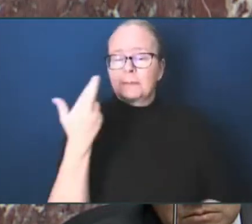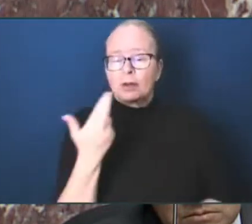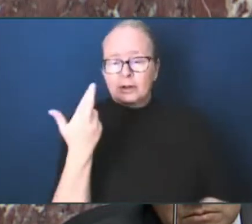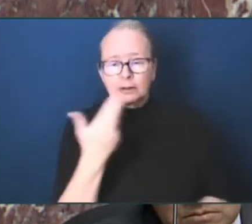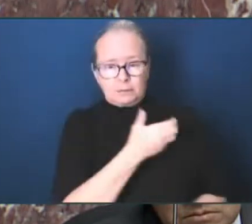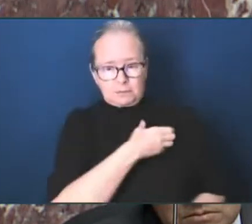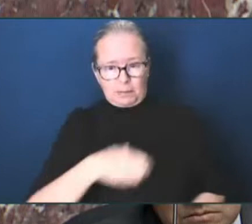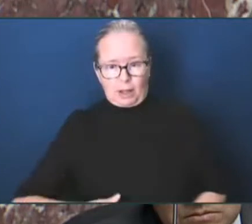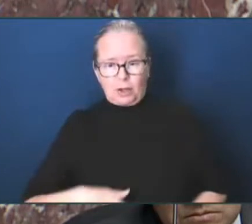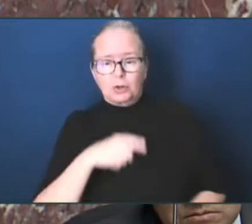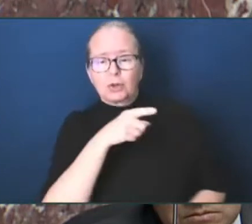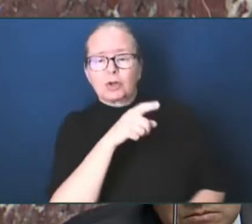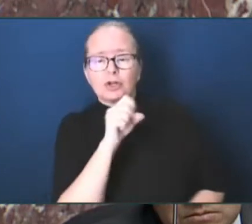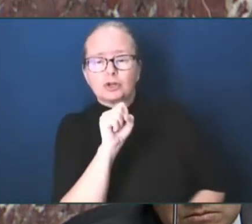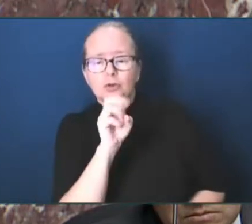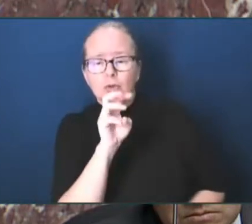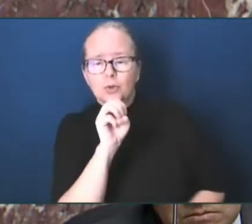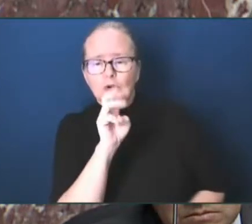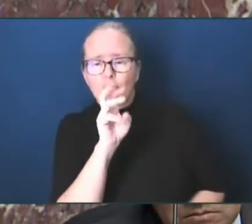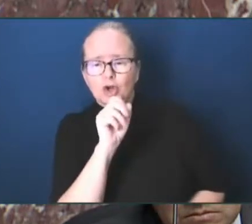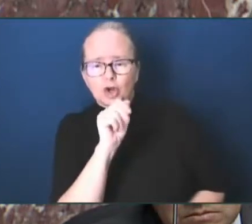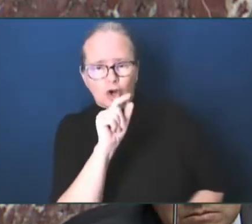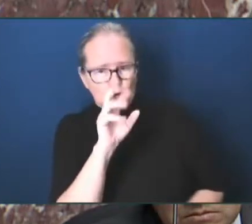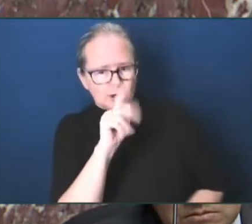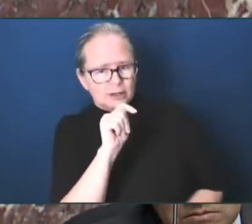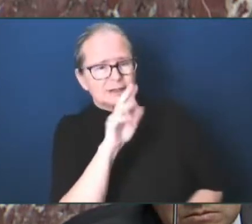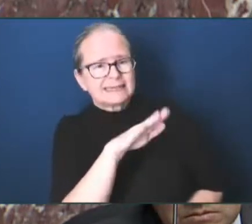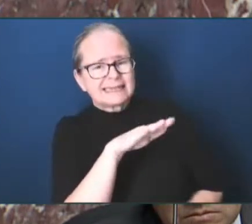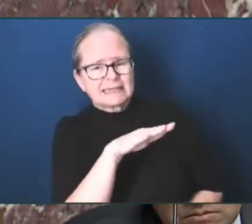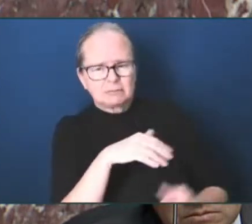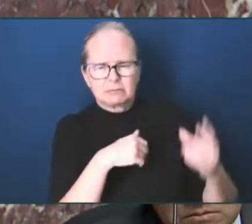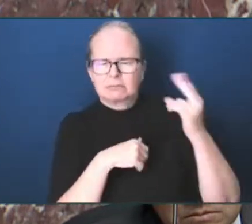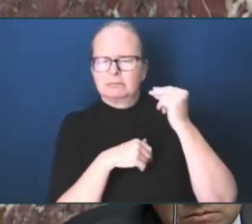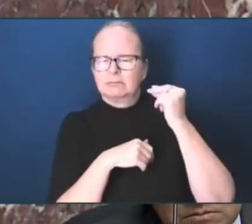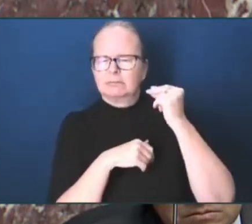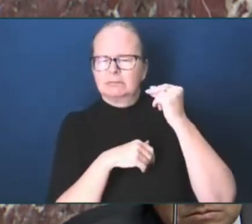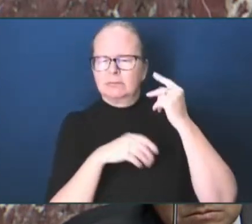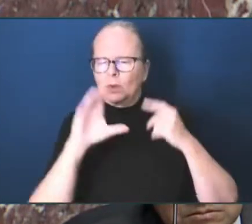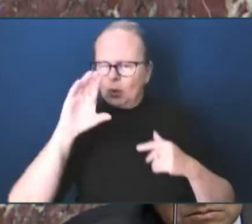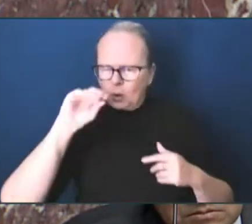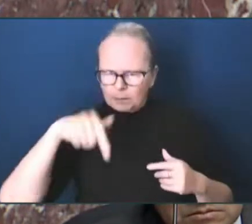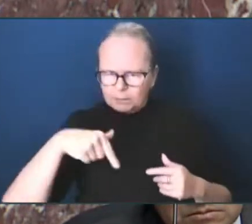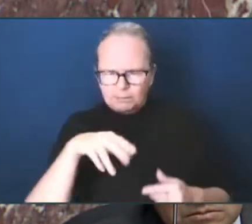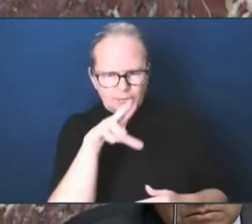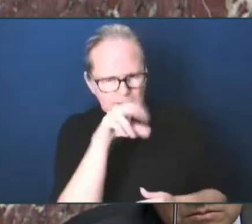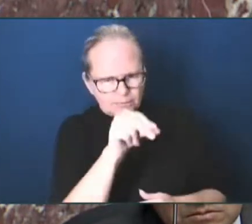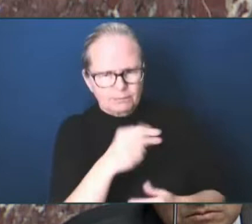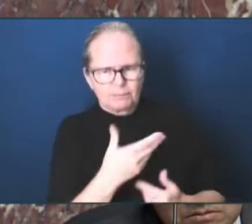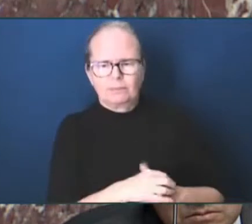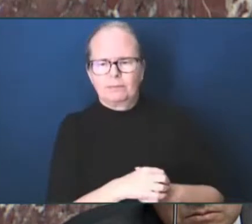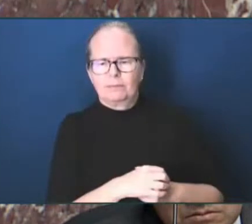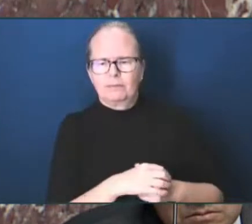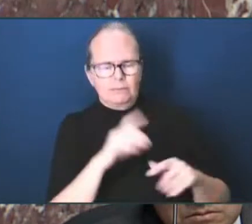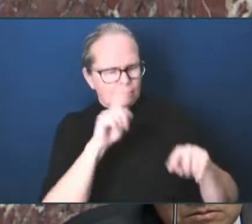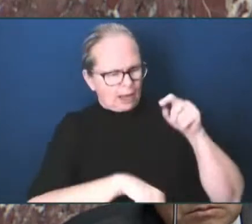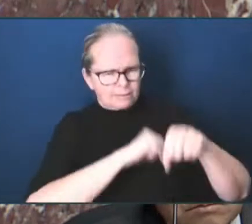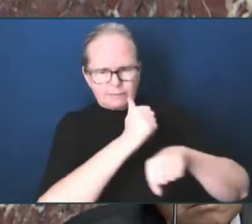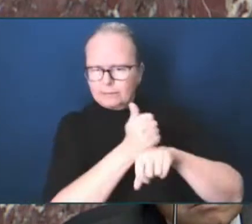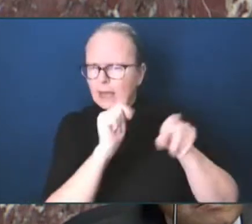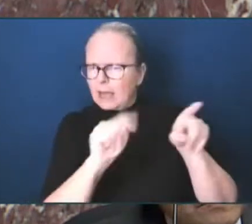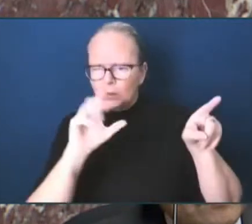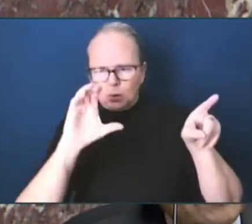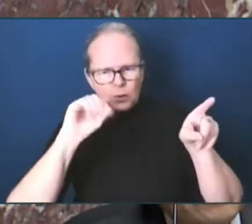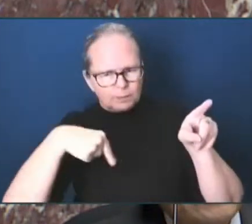CAR program in Coquitlam. Following the tragic slaying of Constable Shaylin Yang, he has joined the Mayor